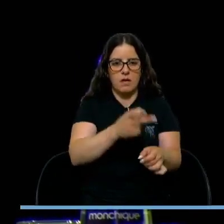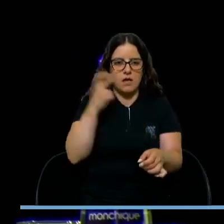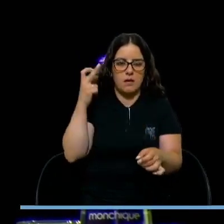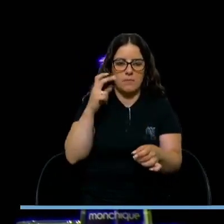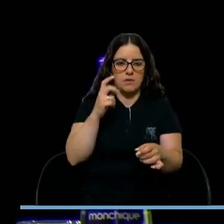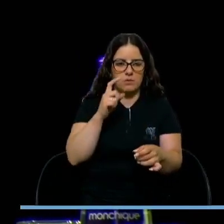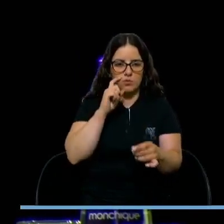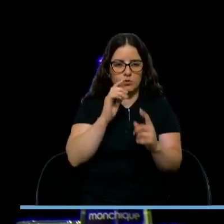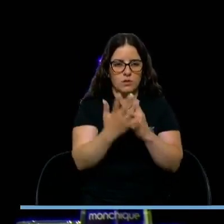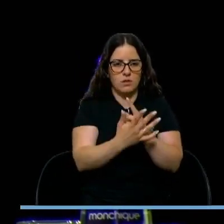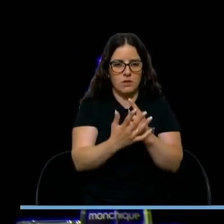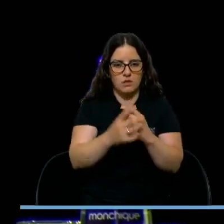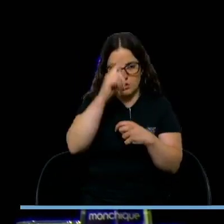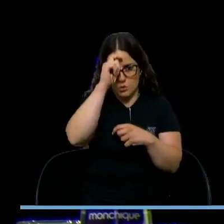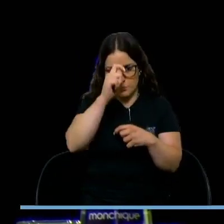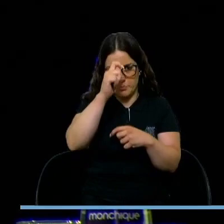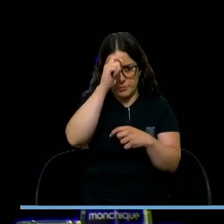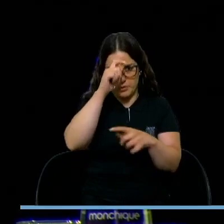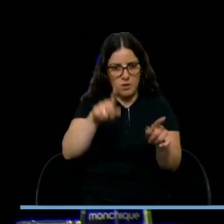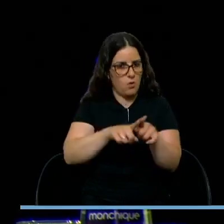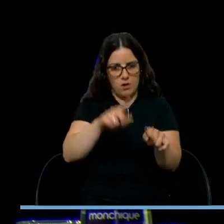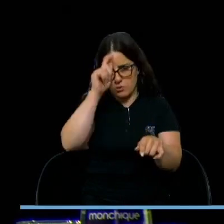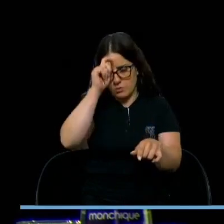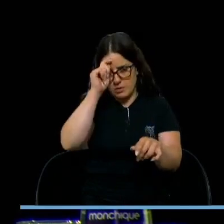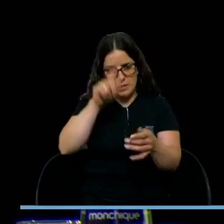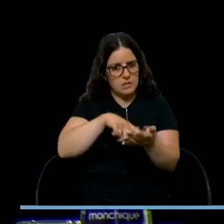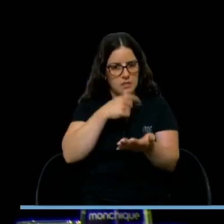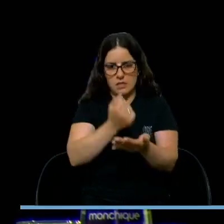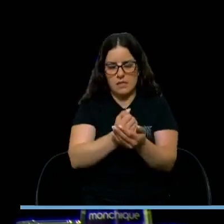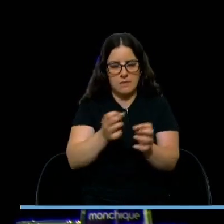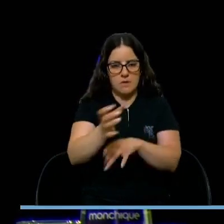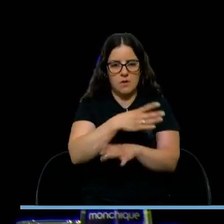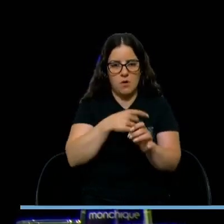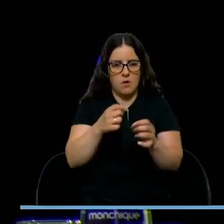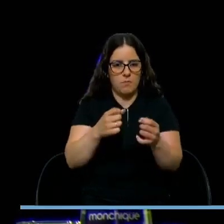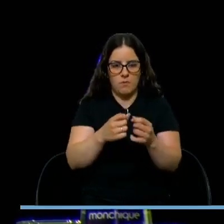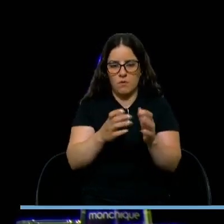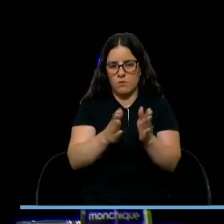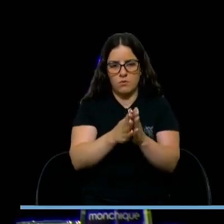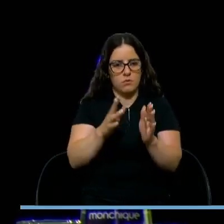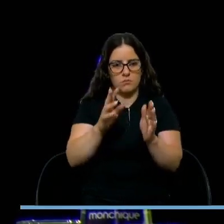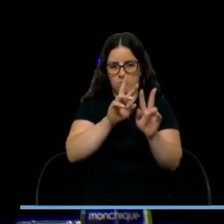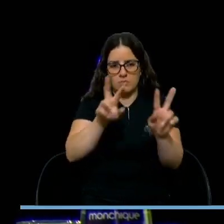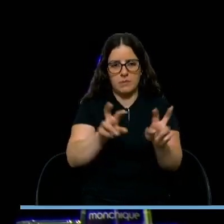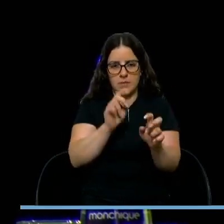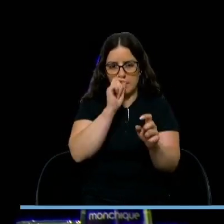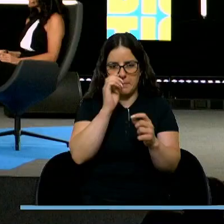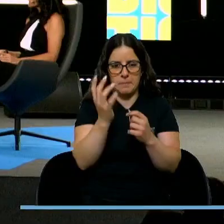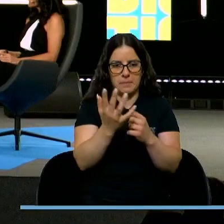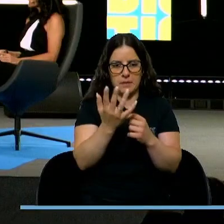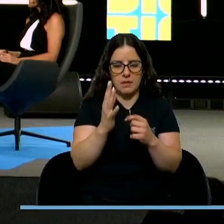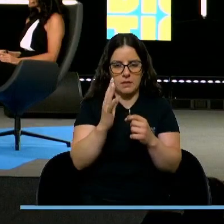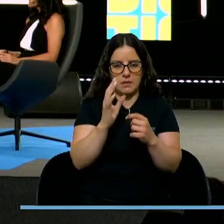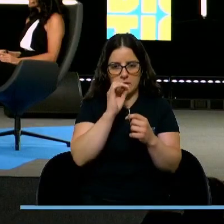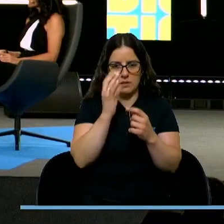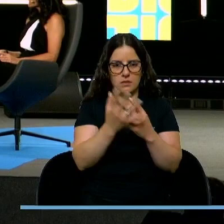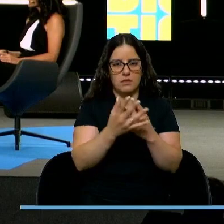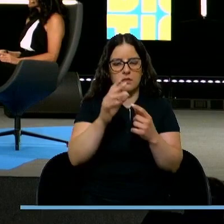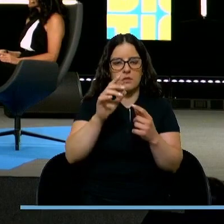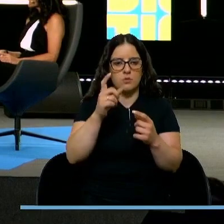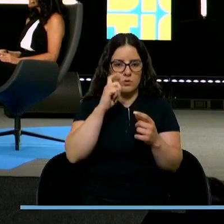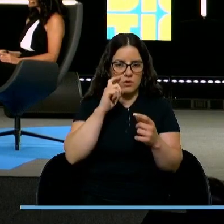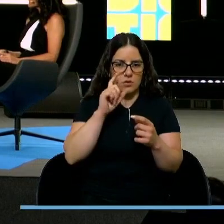access in a quick, sustainable, respecting, as we've always been respecting, all environmental